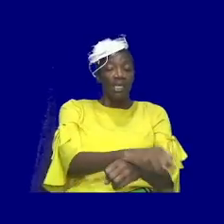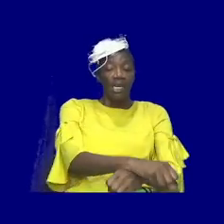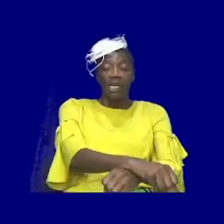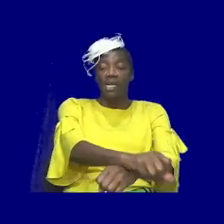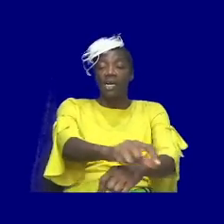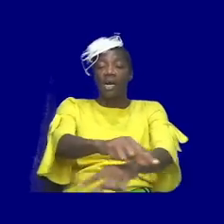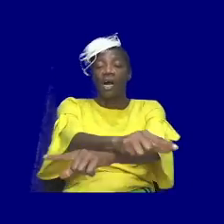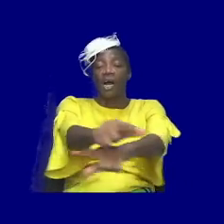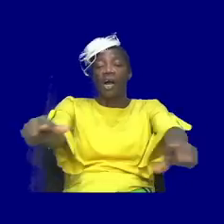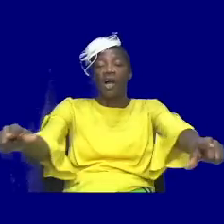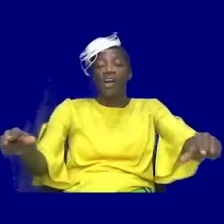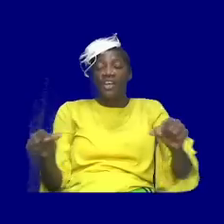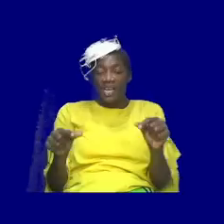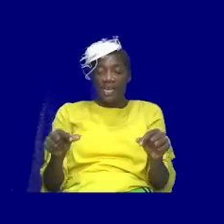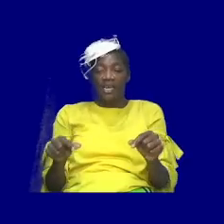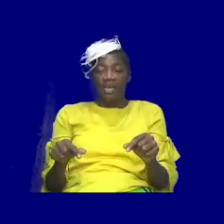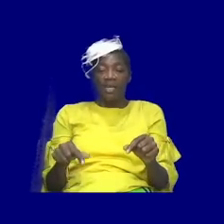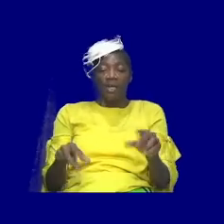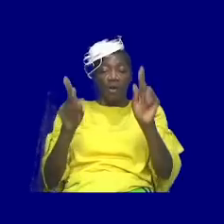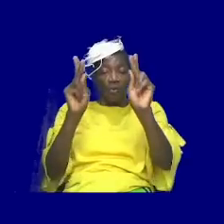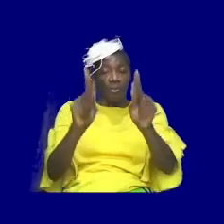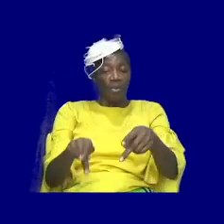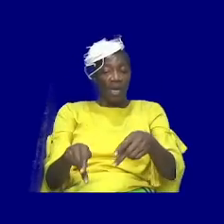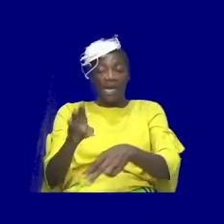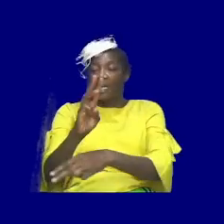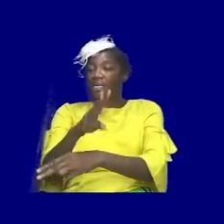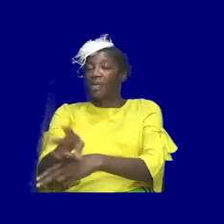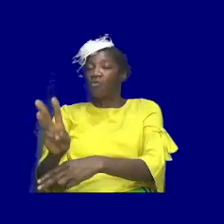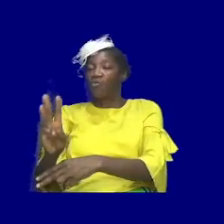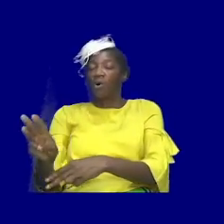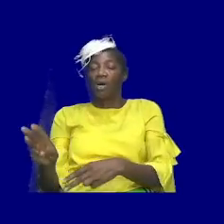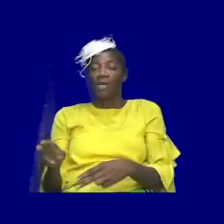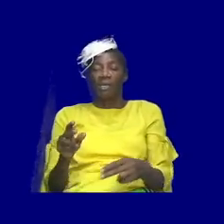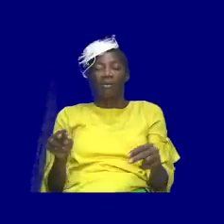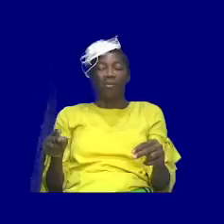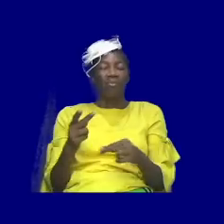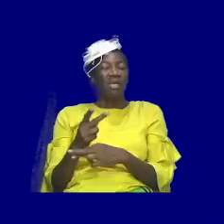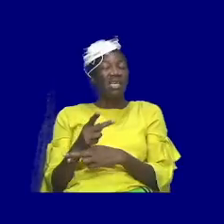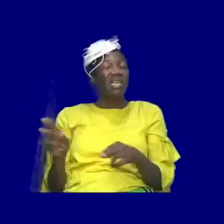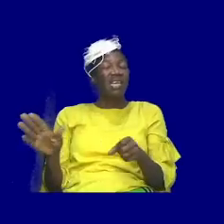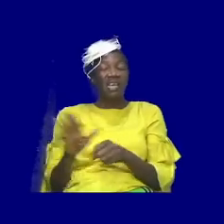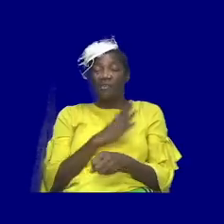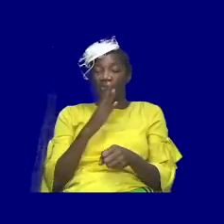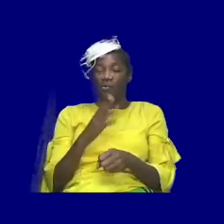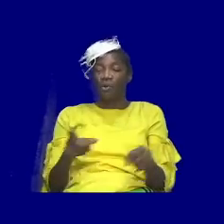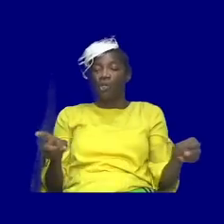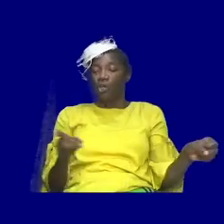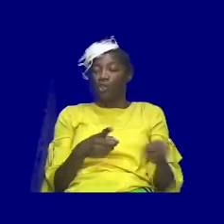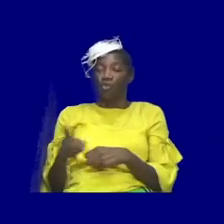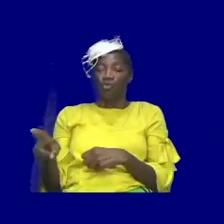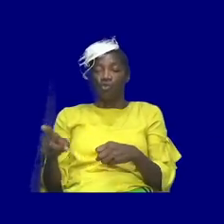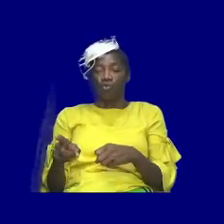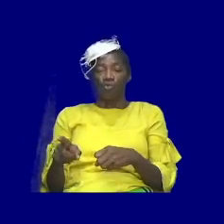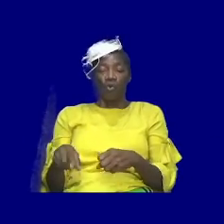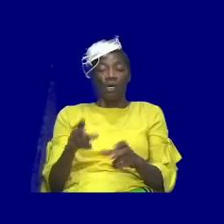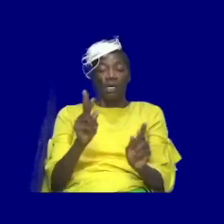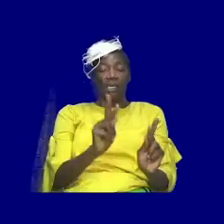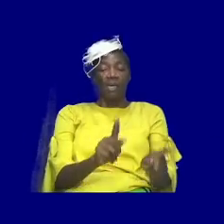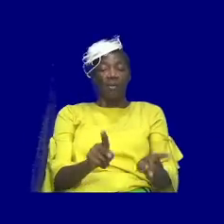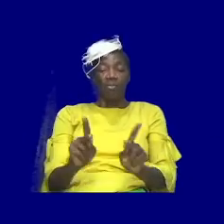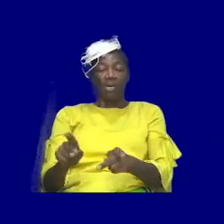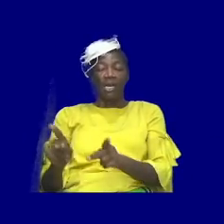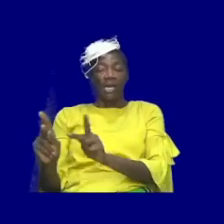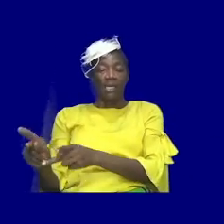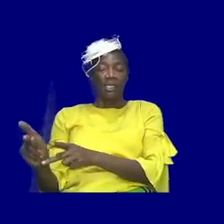is the essence of what he's saying, that be careful that you do the task of planting and watering